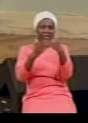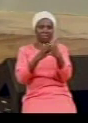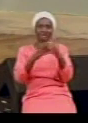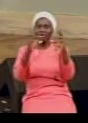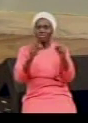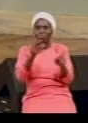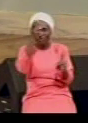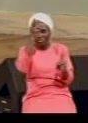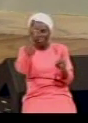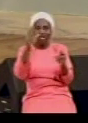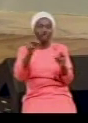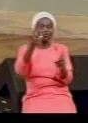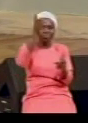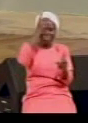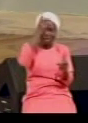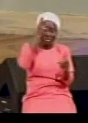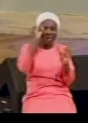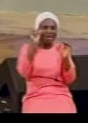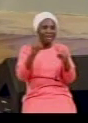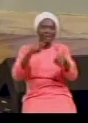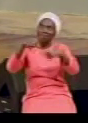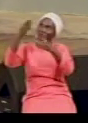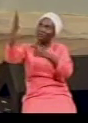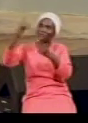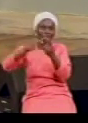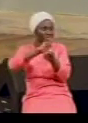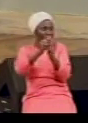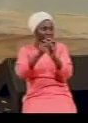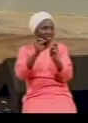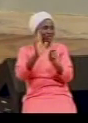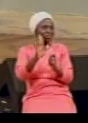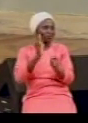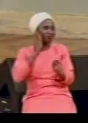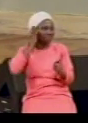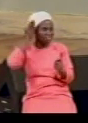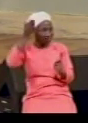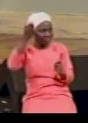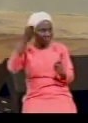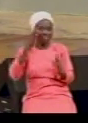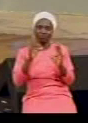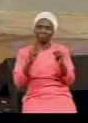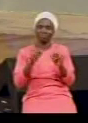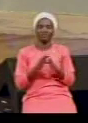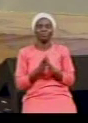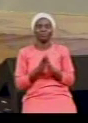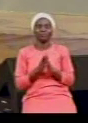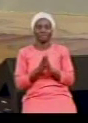demon, there's no Satan that can go there and change your destiny.